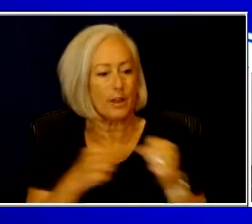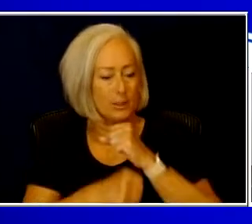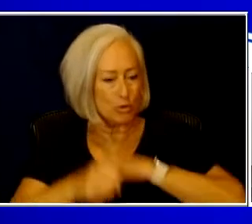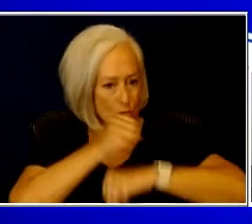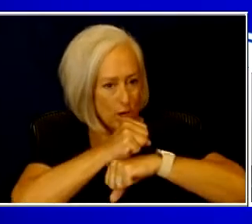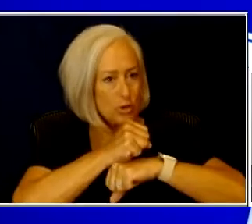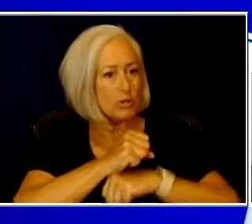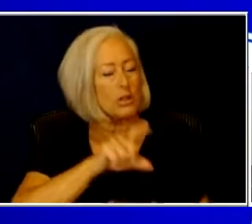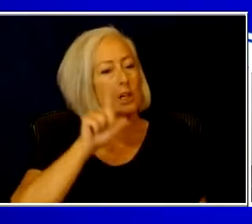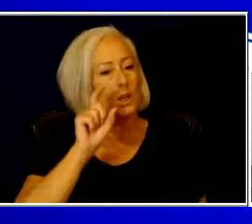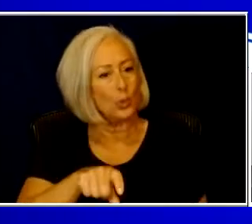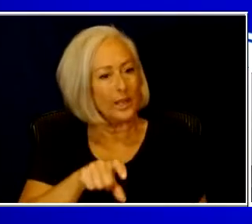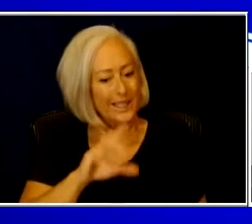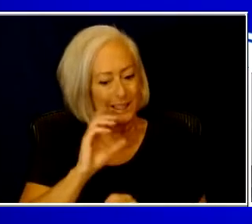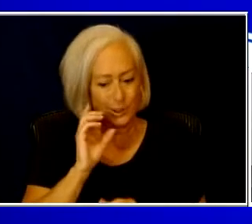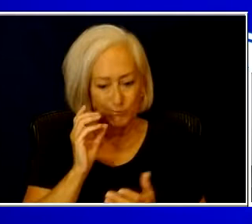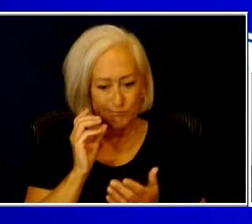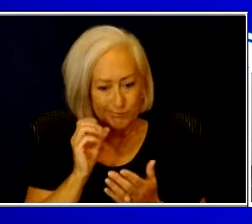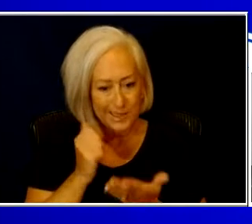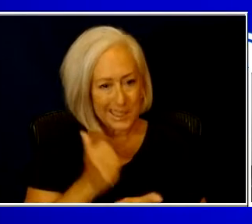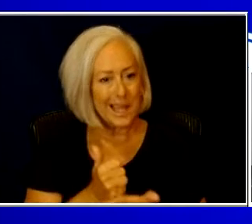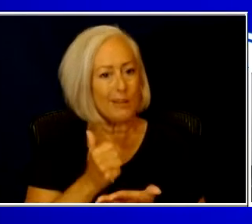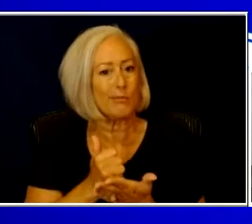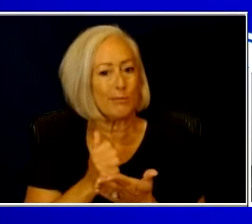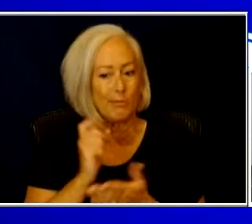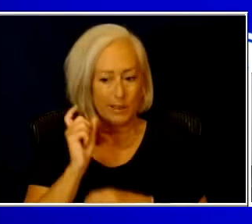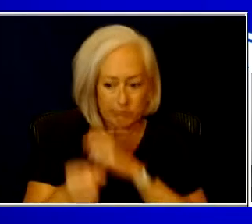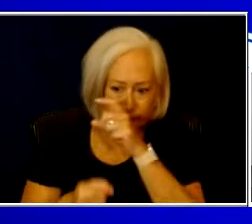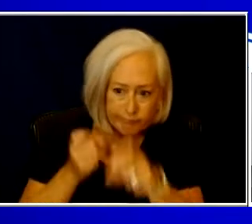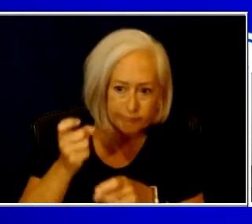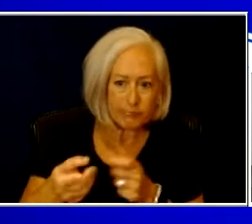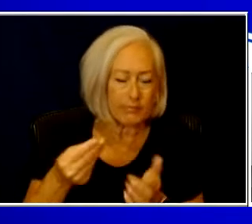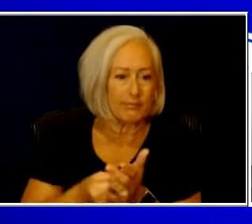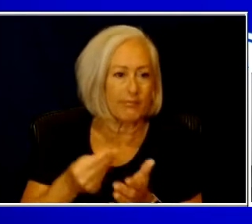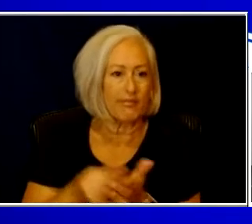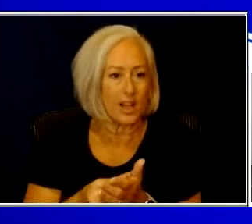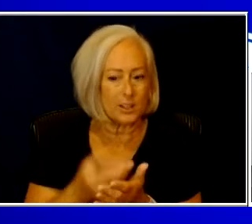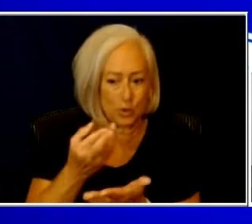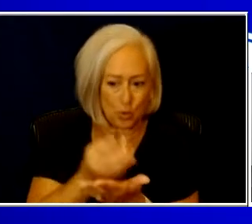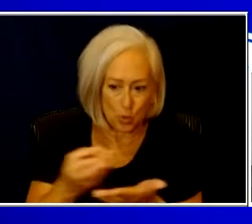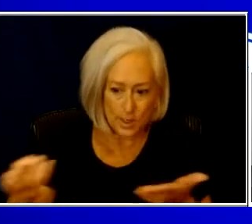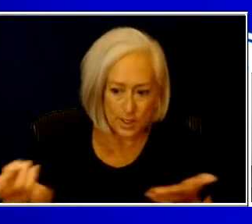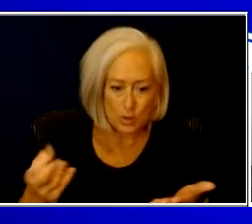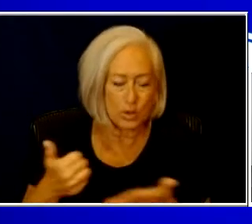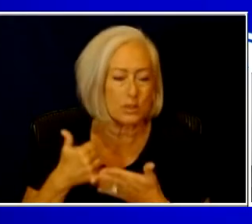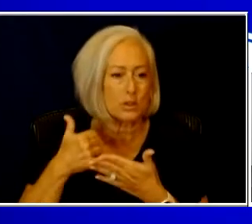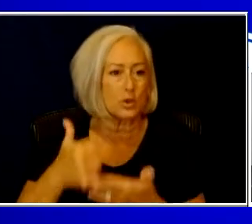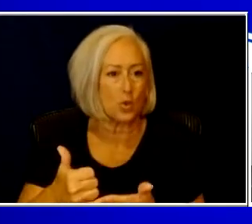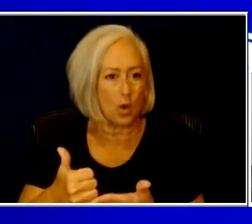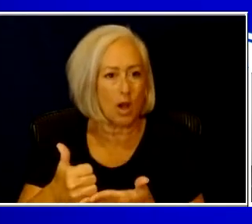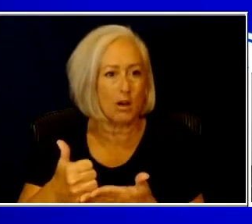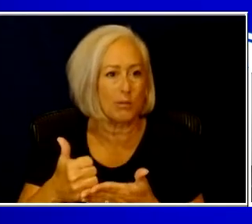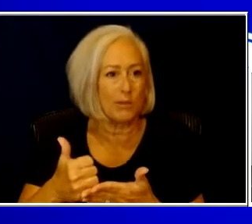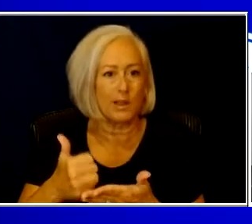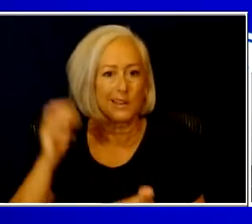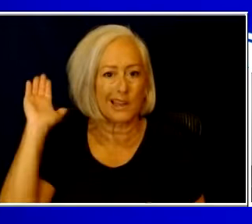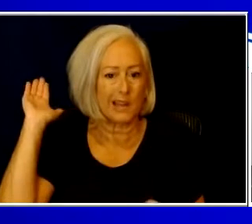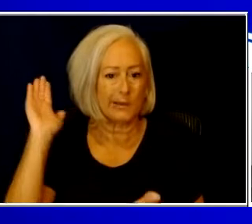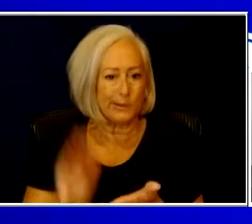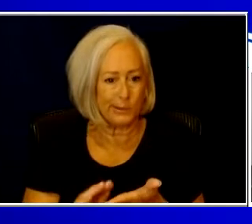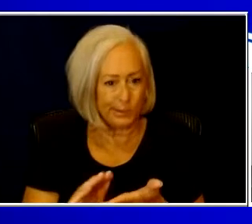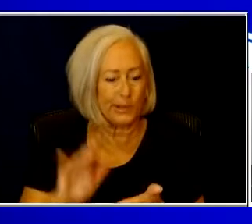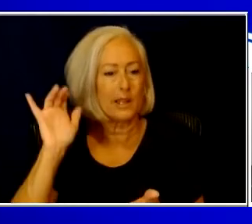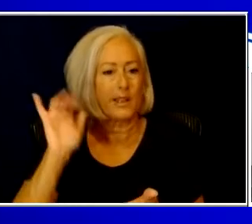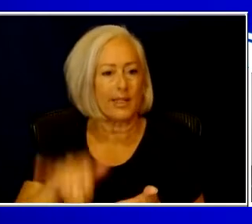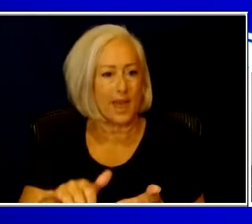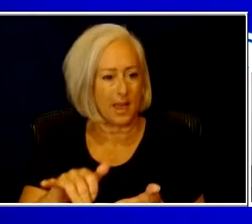give funds to the public health resources so that we can help really stave off these things and decrease their numbers,